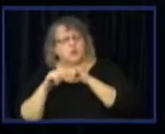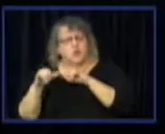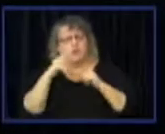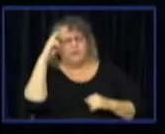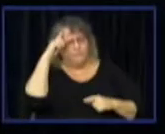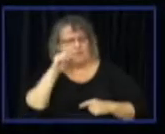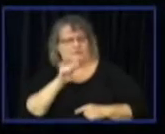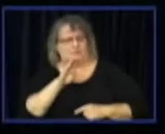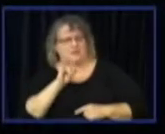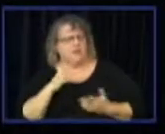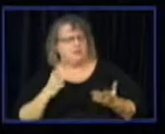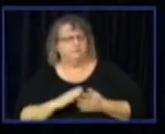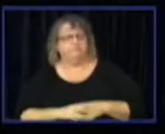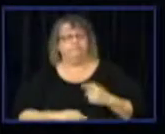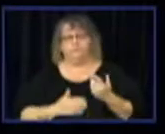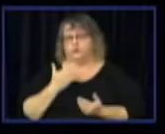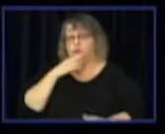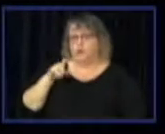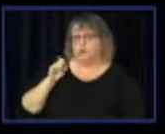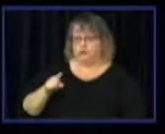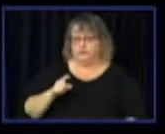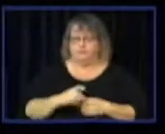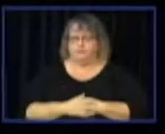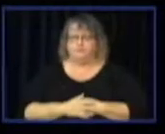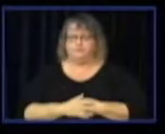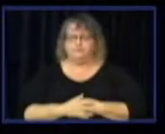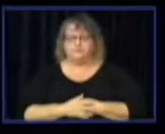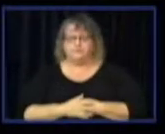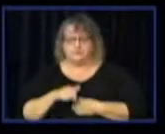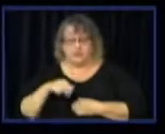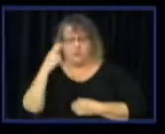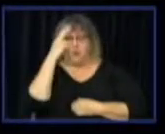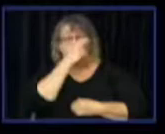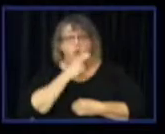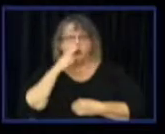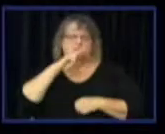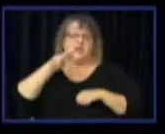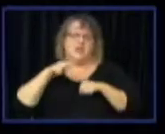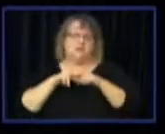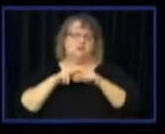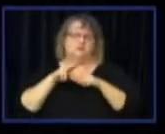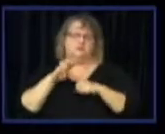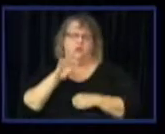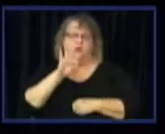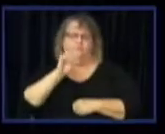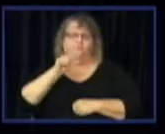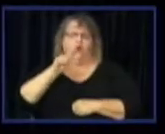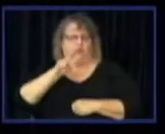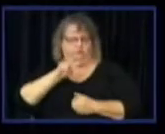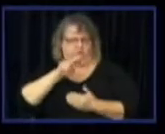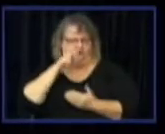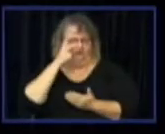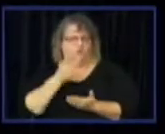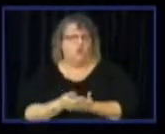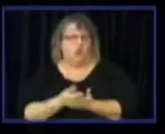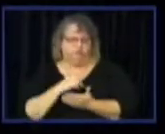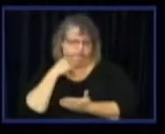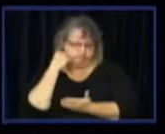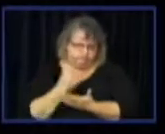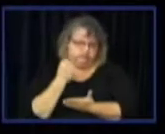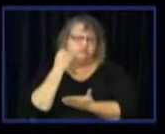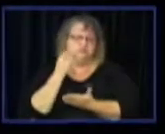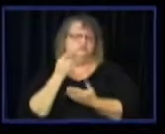ones? Good question. You know, in Hawaii and nationally, falls are actually a really common cause,